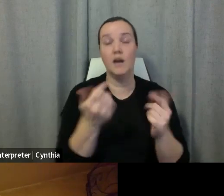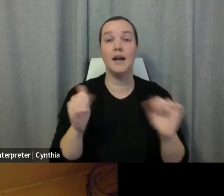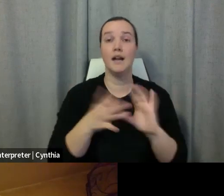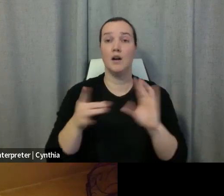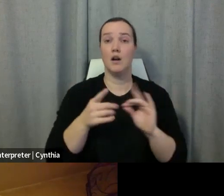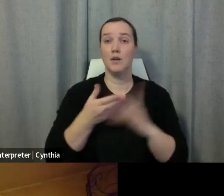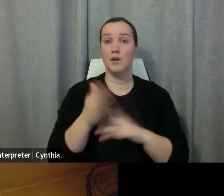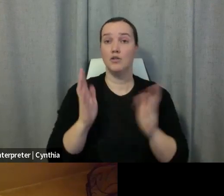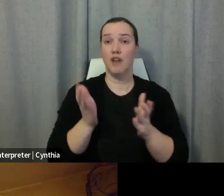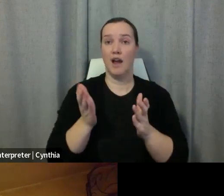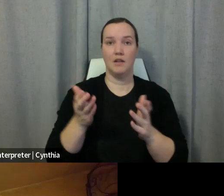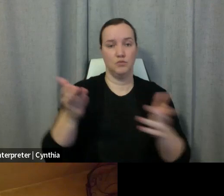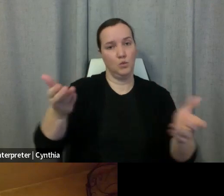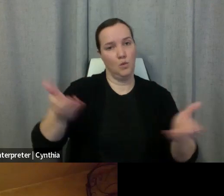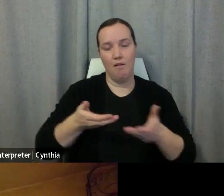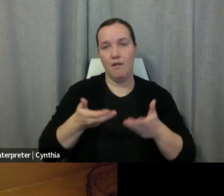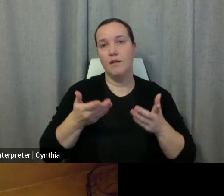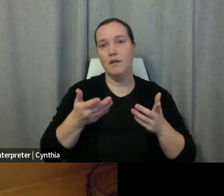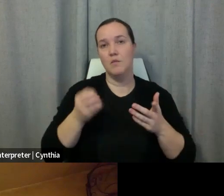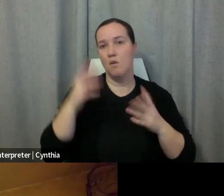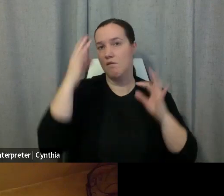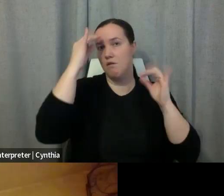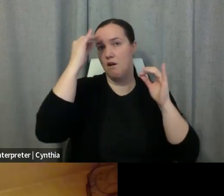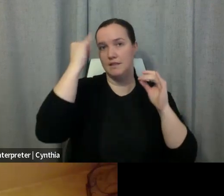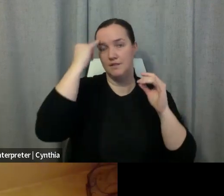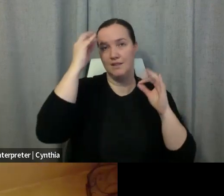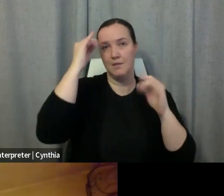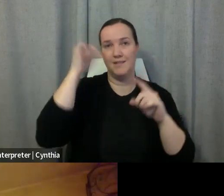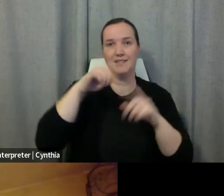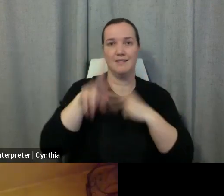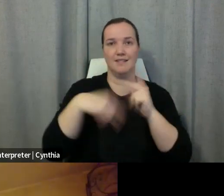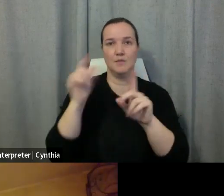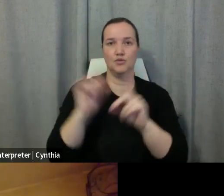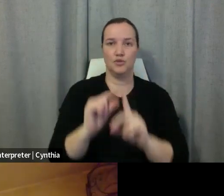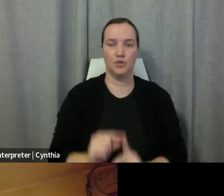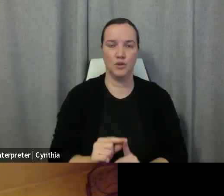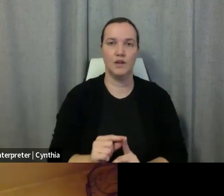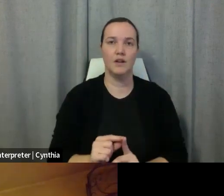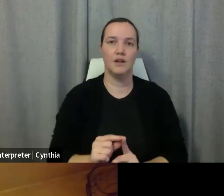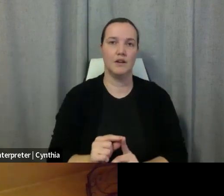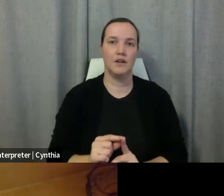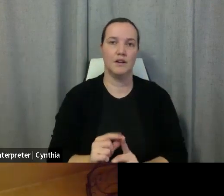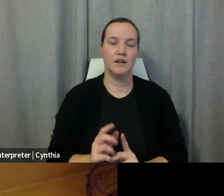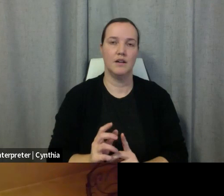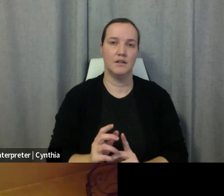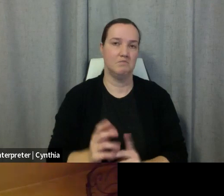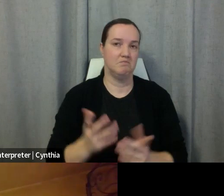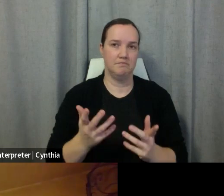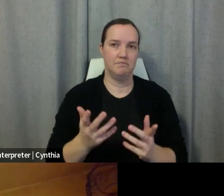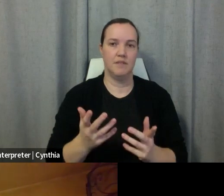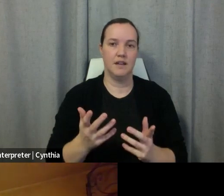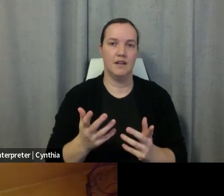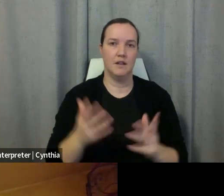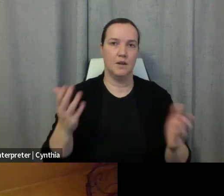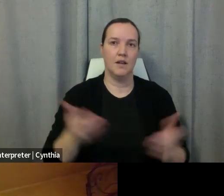is welcome, or any thoughts when you think about these kinds of terms, that are used. And again, with